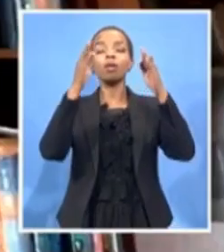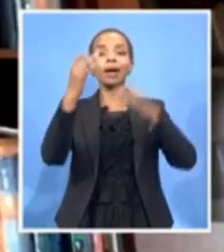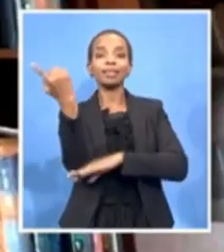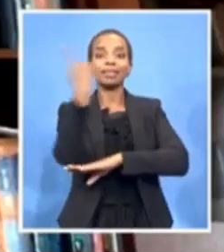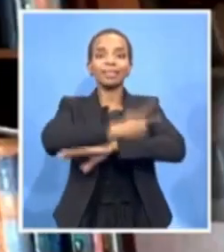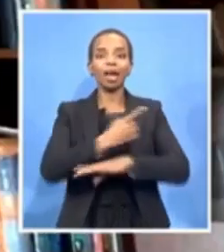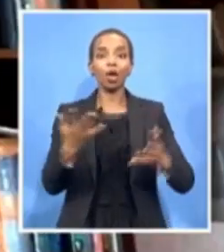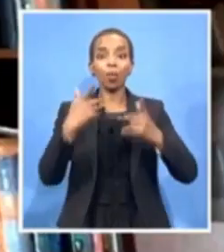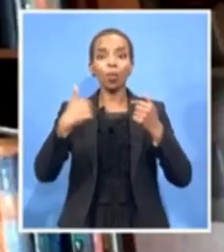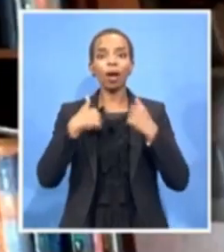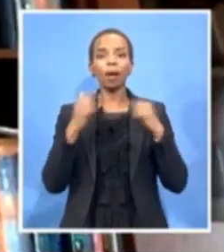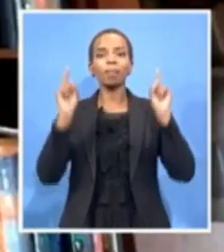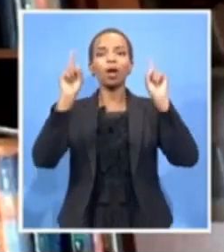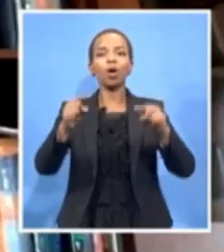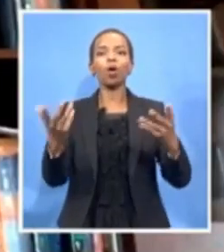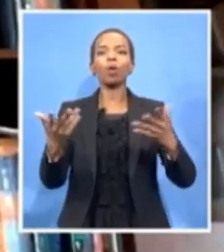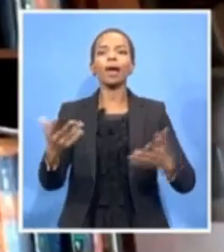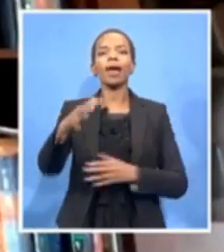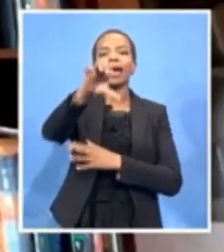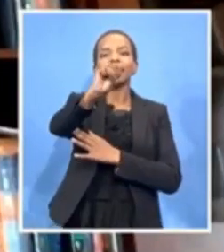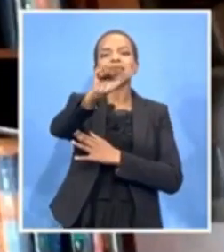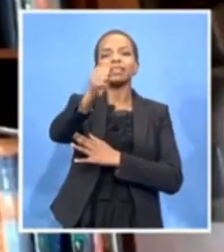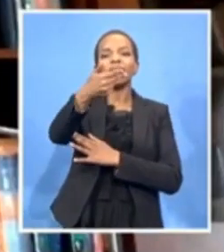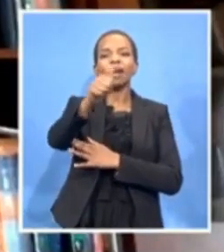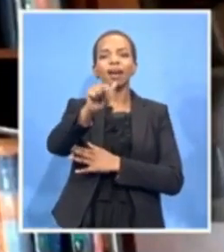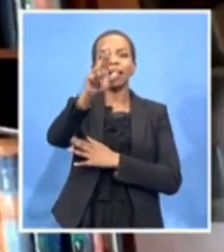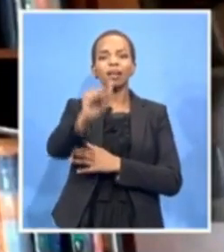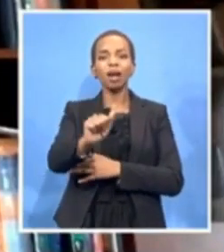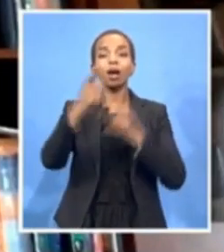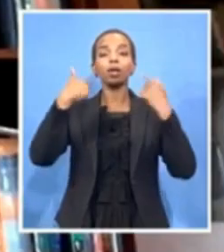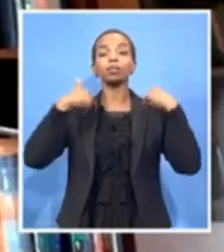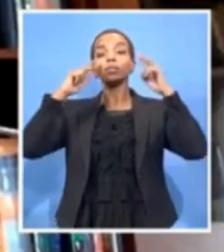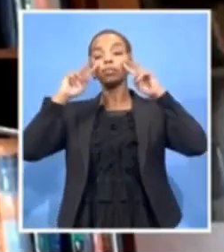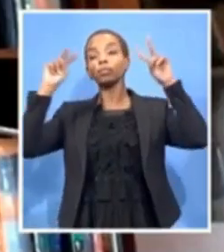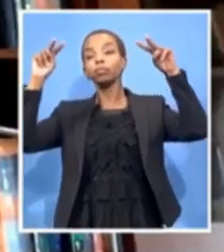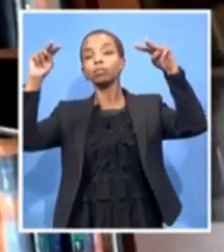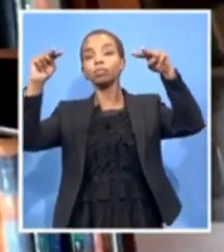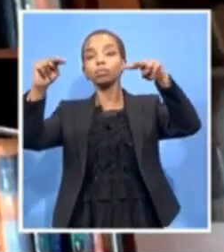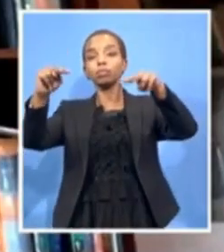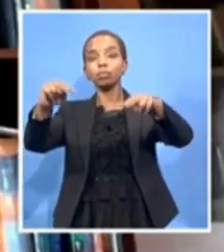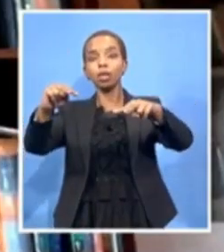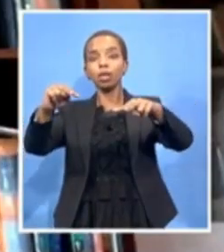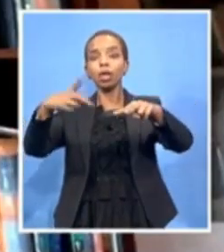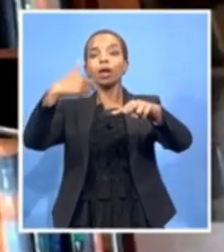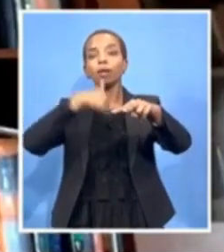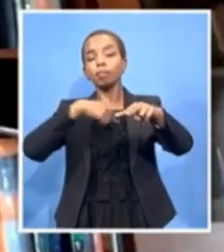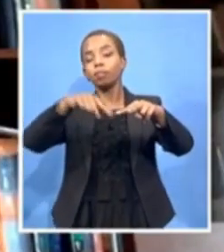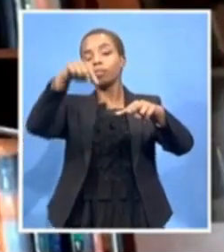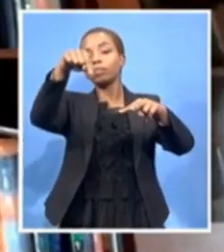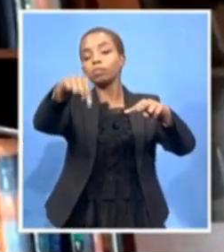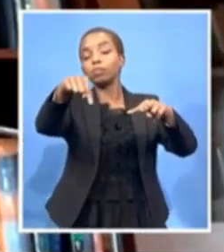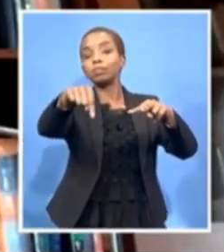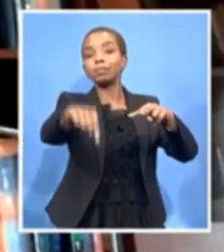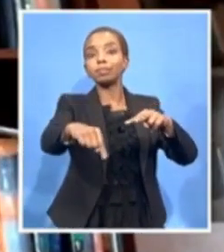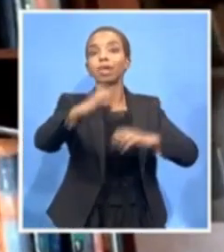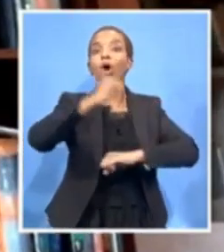eyes beyond Sahara and I go down into the Congo and I look at the lush equatorial of Congo and I